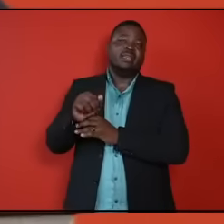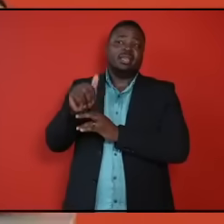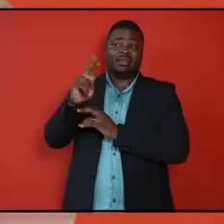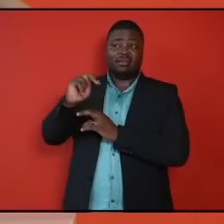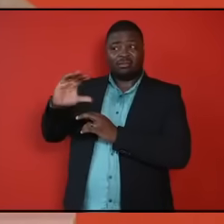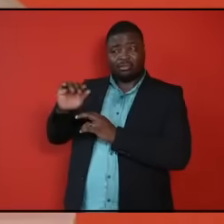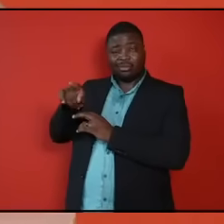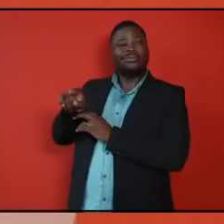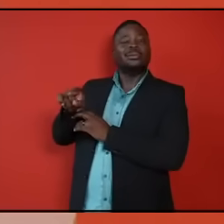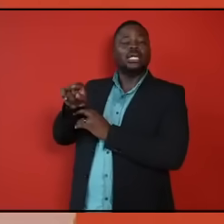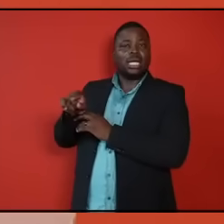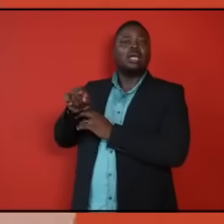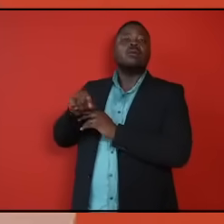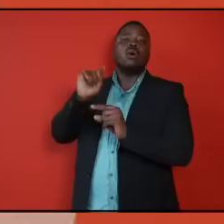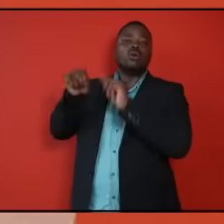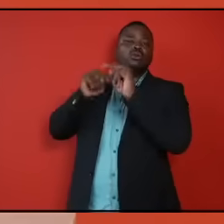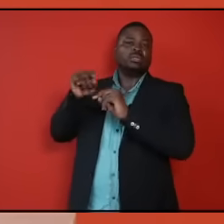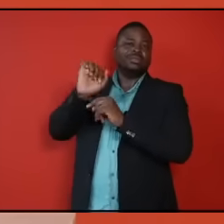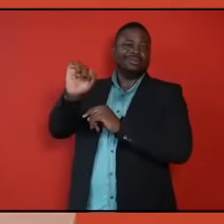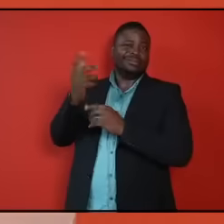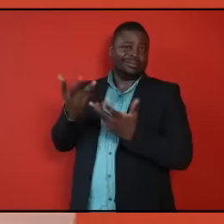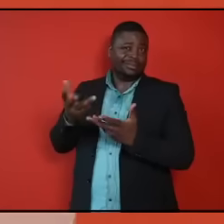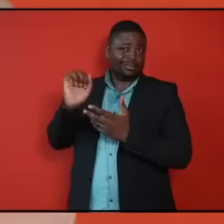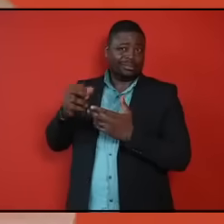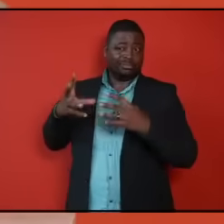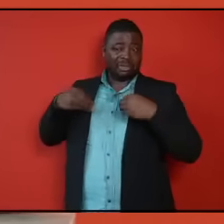them that they must